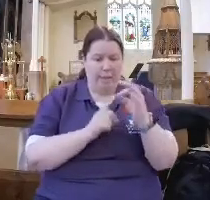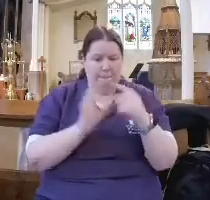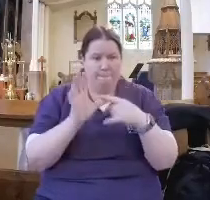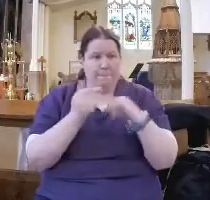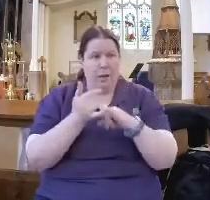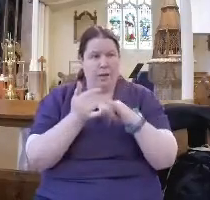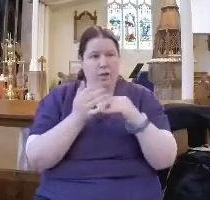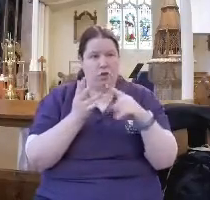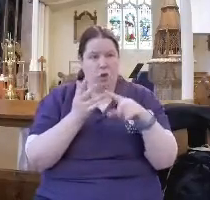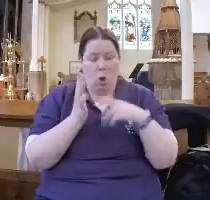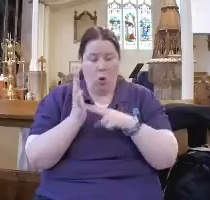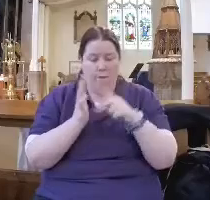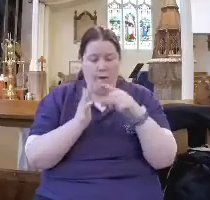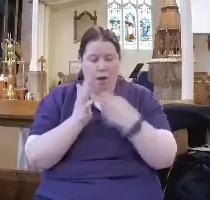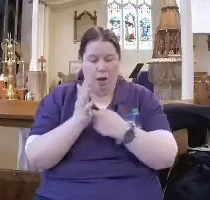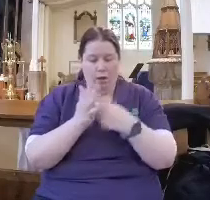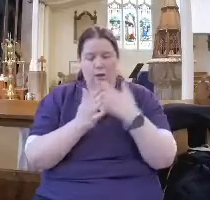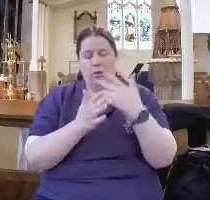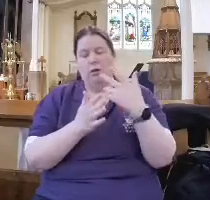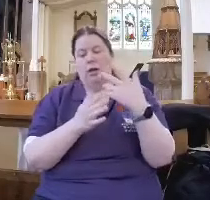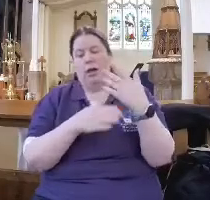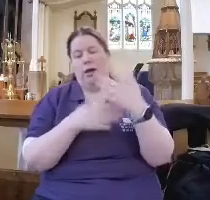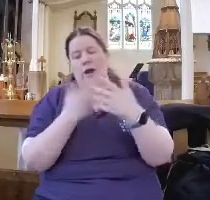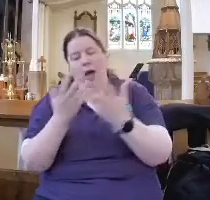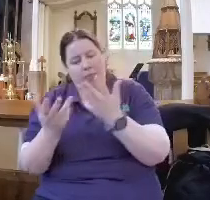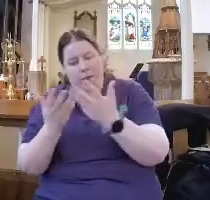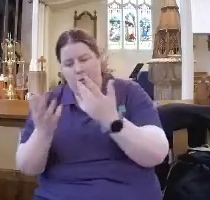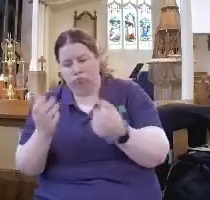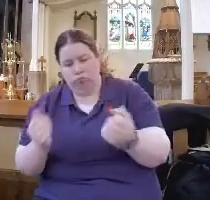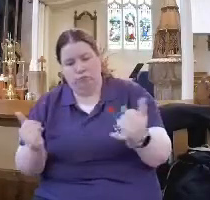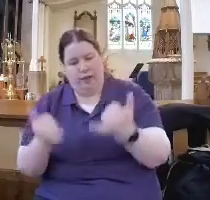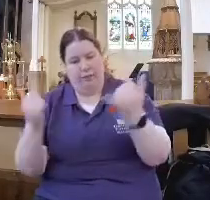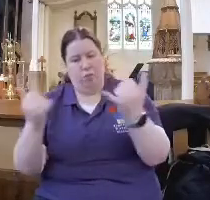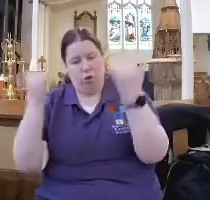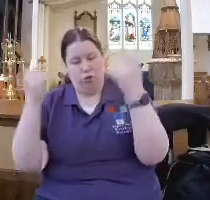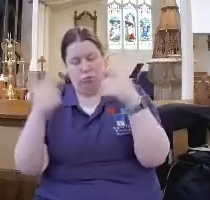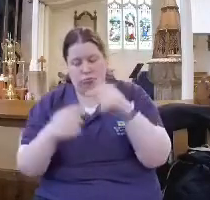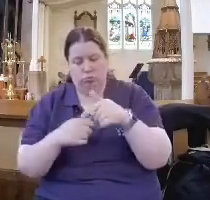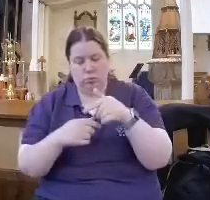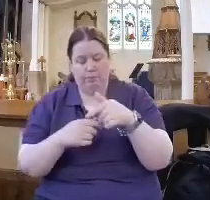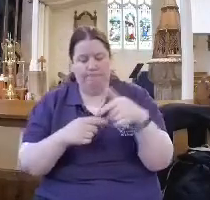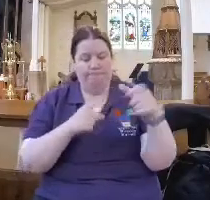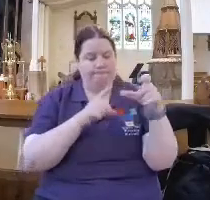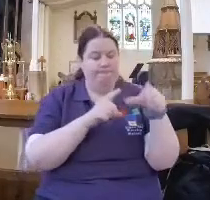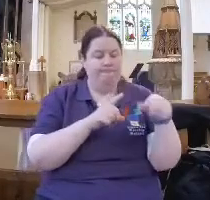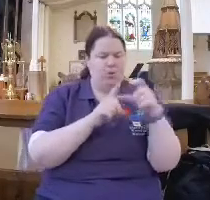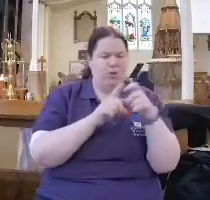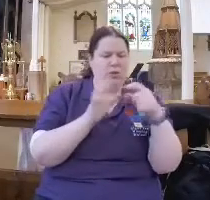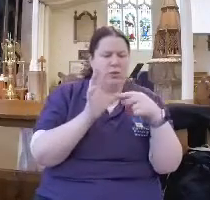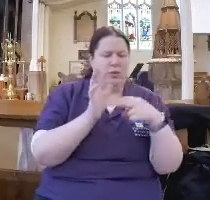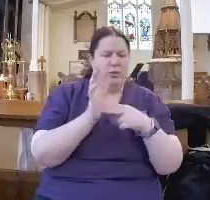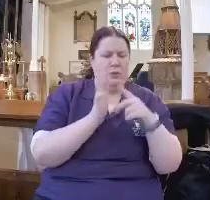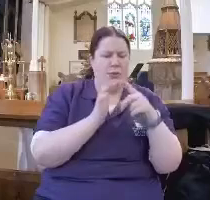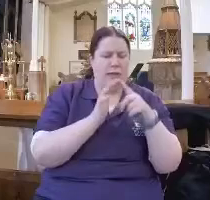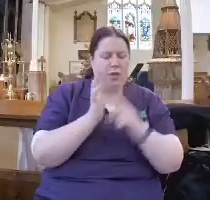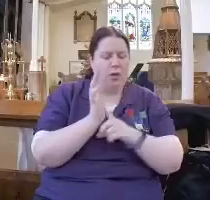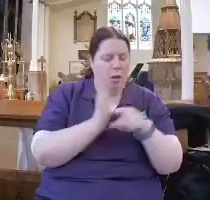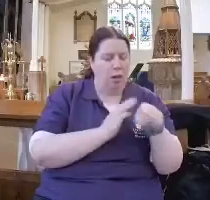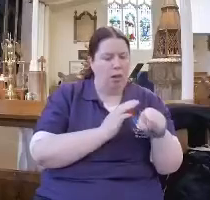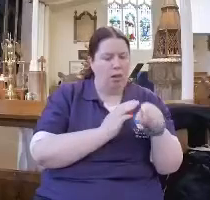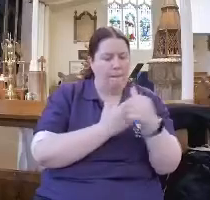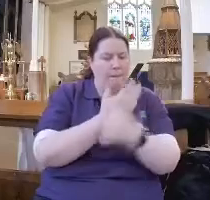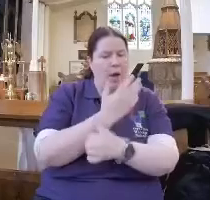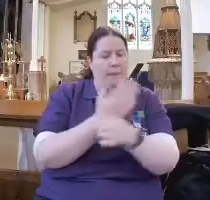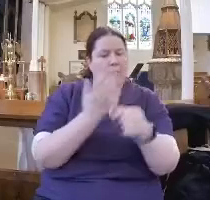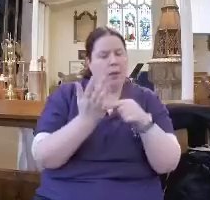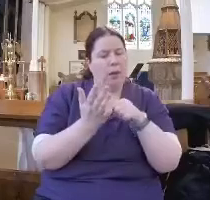so forth. In Daniel, we're told, in that Bible reading that Vita read for us, we're told